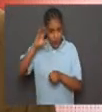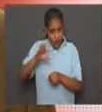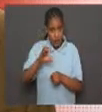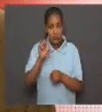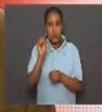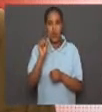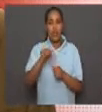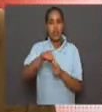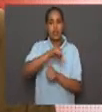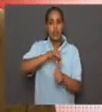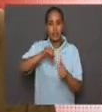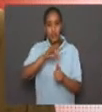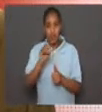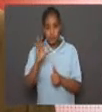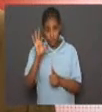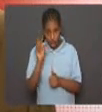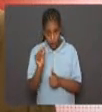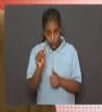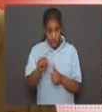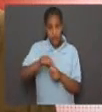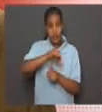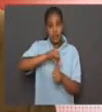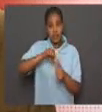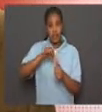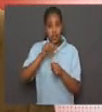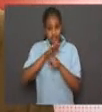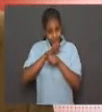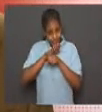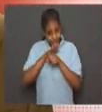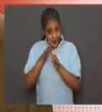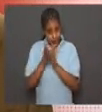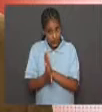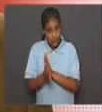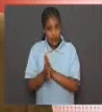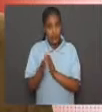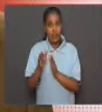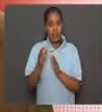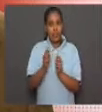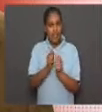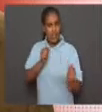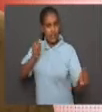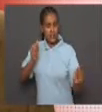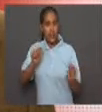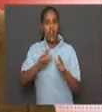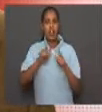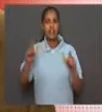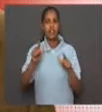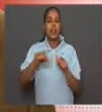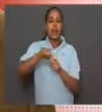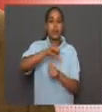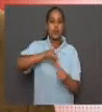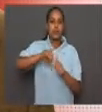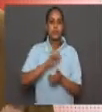smaller atoms, and the smaller atoms exert a tensile force on the larger